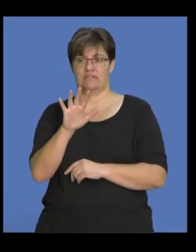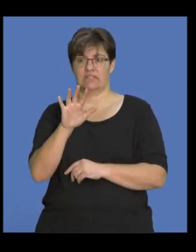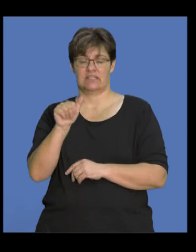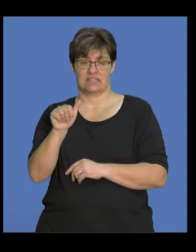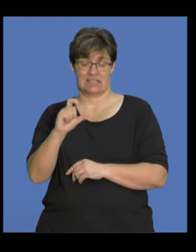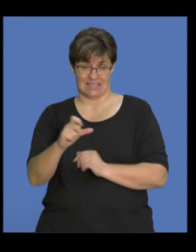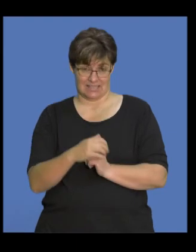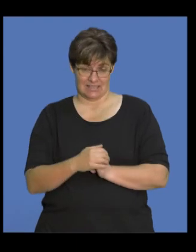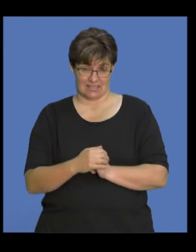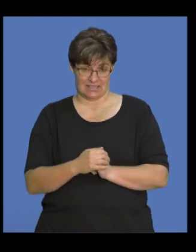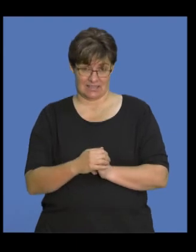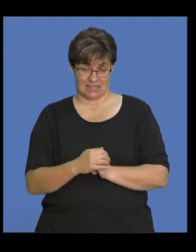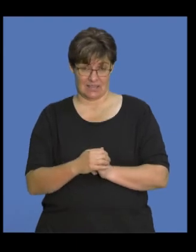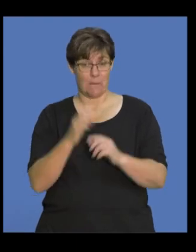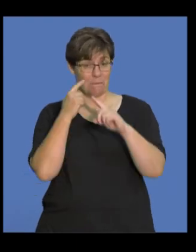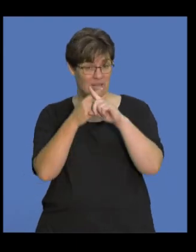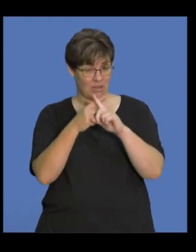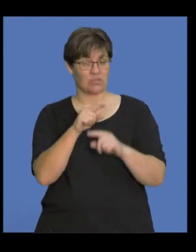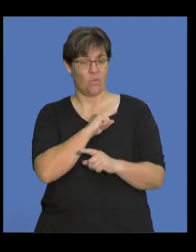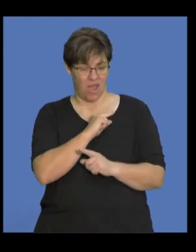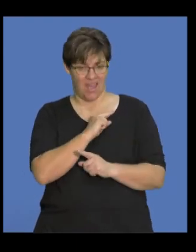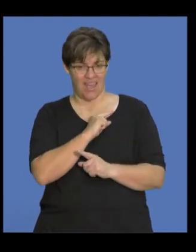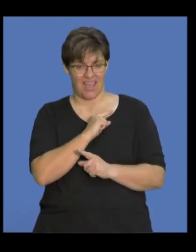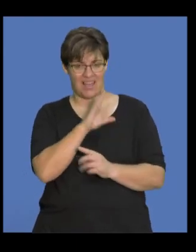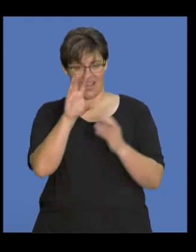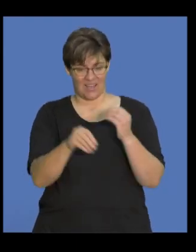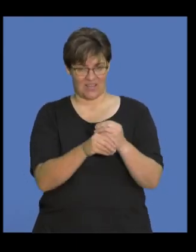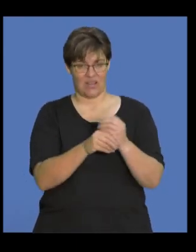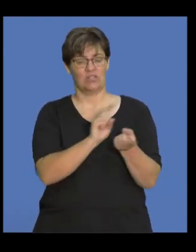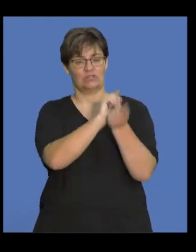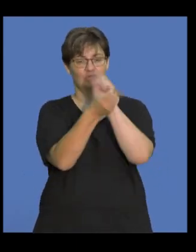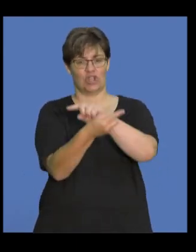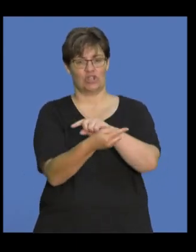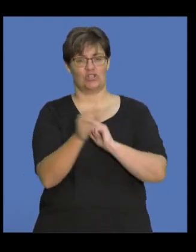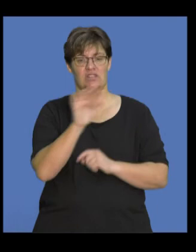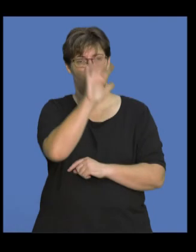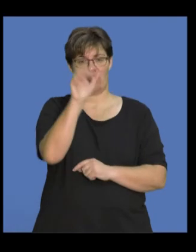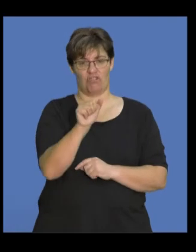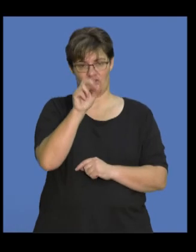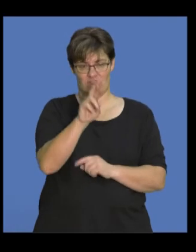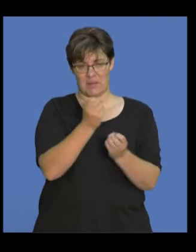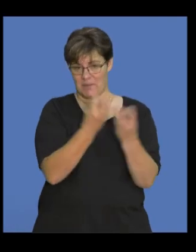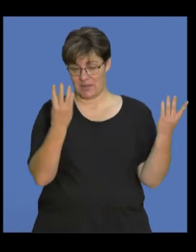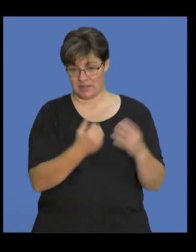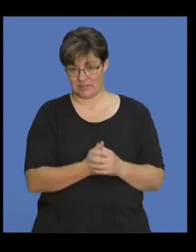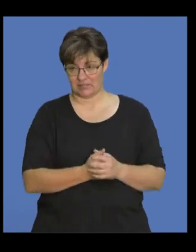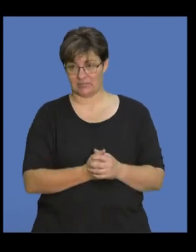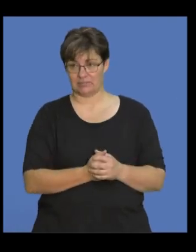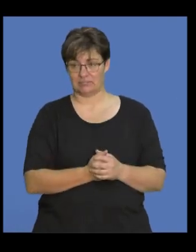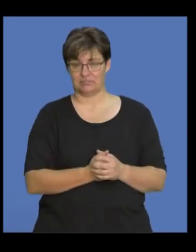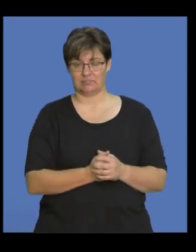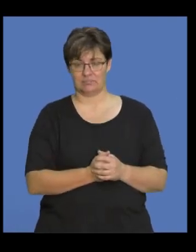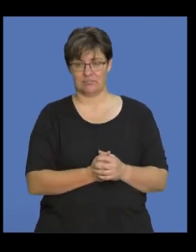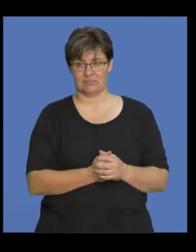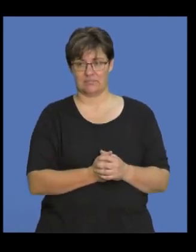56 cents in order to get how much it will be in South African rand. So I will just multiply this by